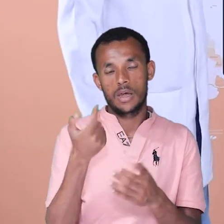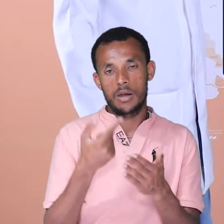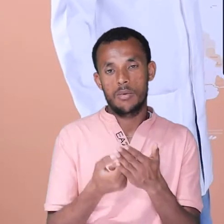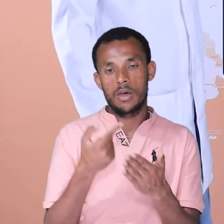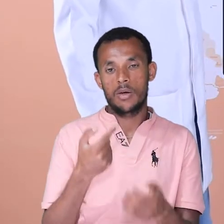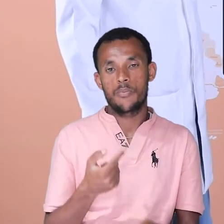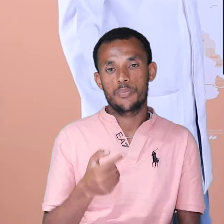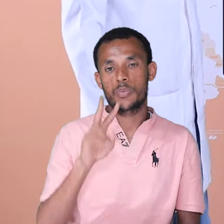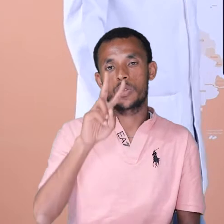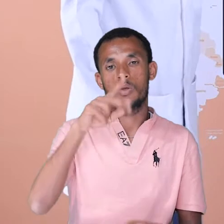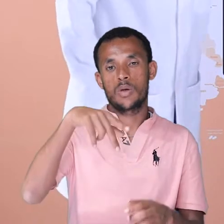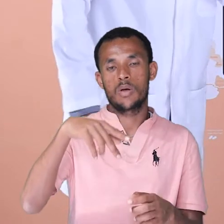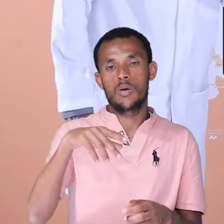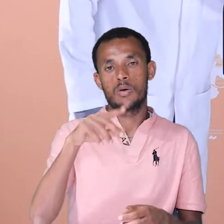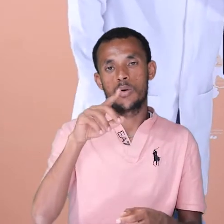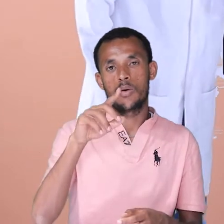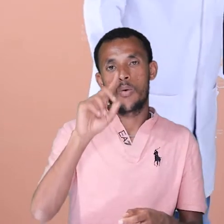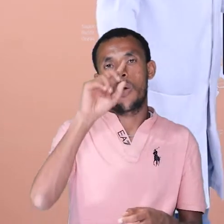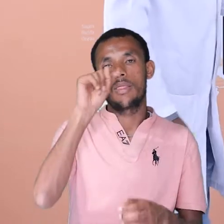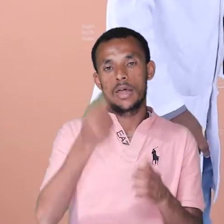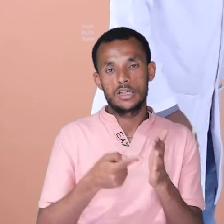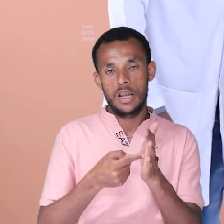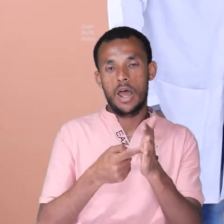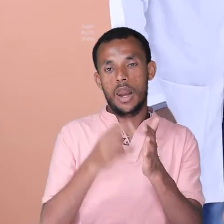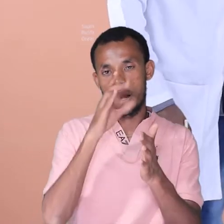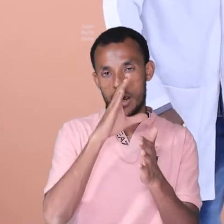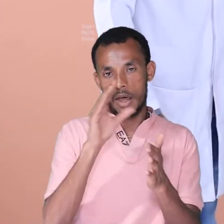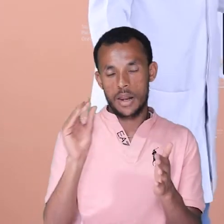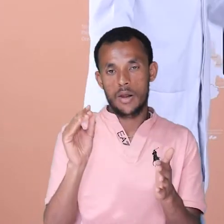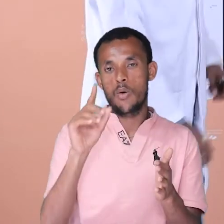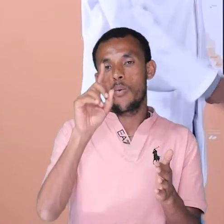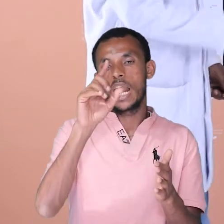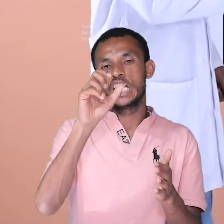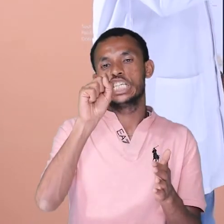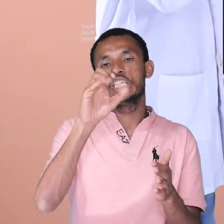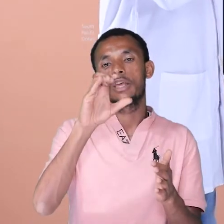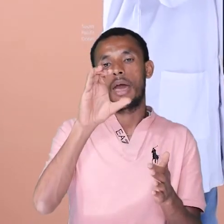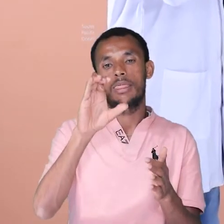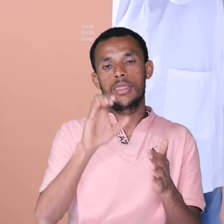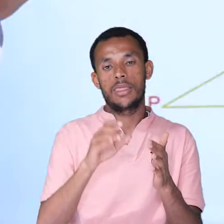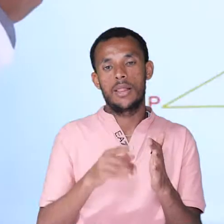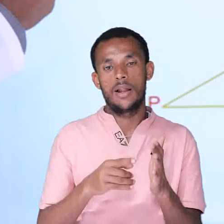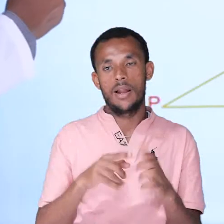here, one tangent line and a secant line